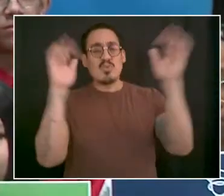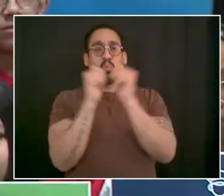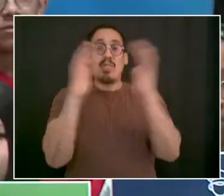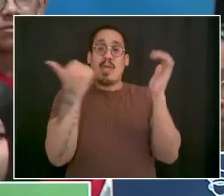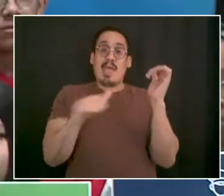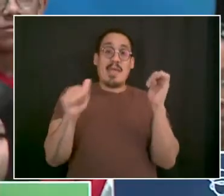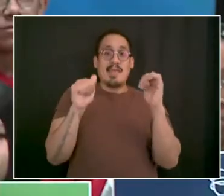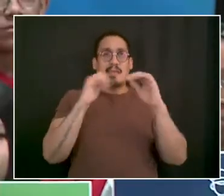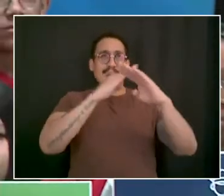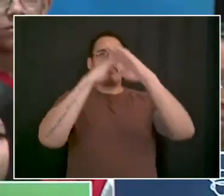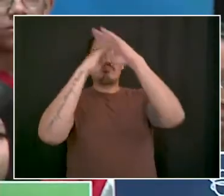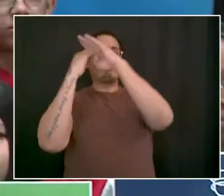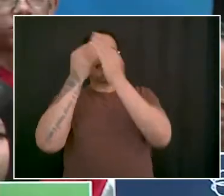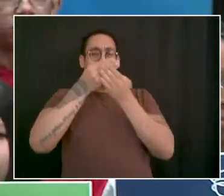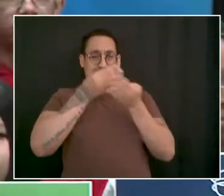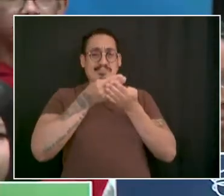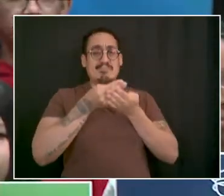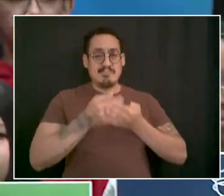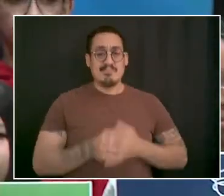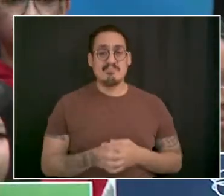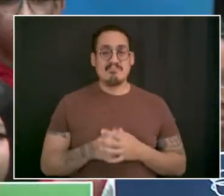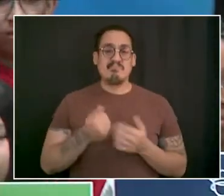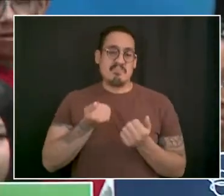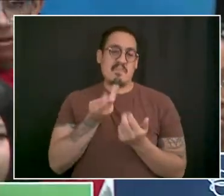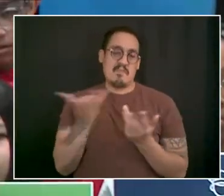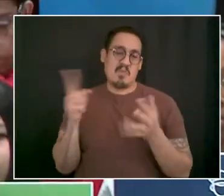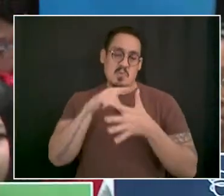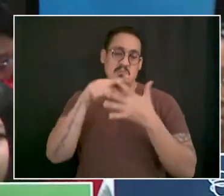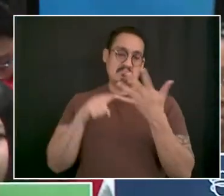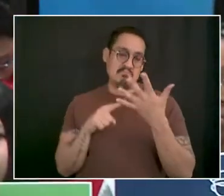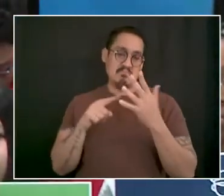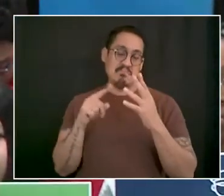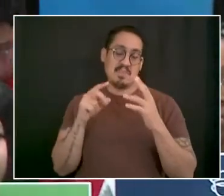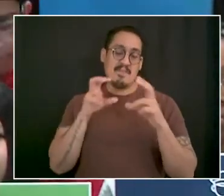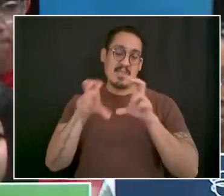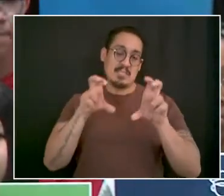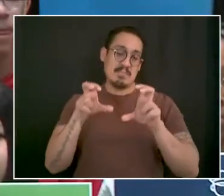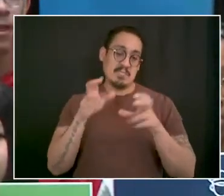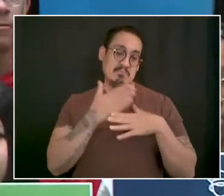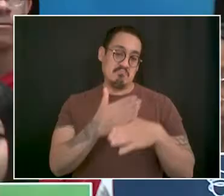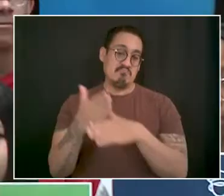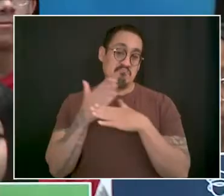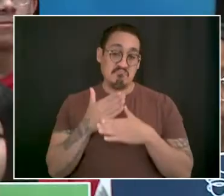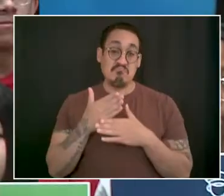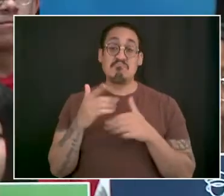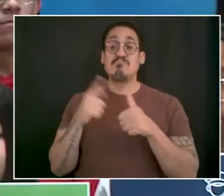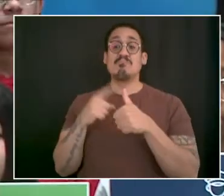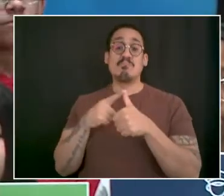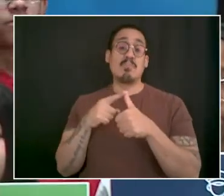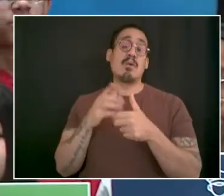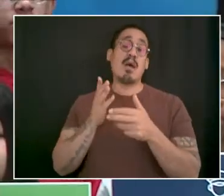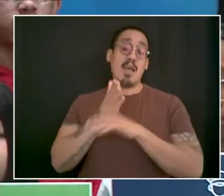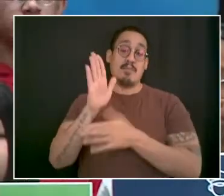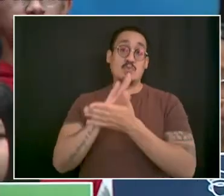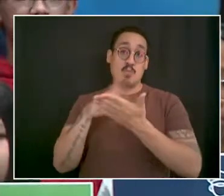roadblocks. Let me share a few of our key investments. I'll start with after school for